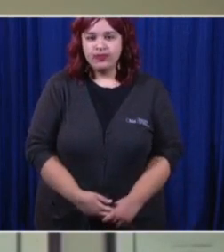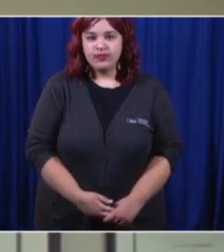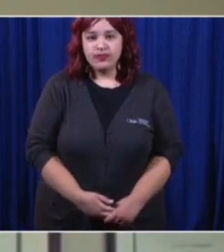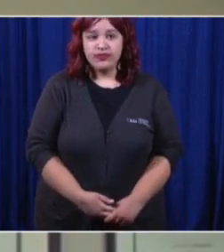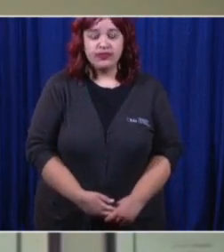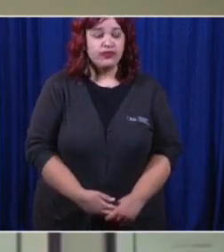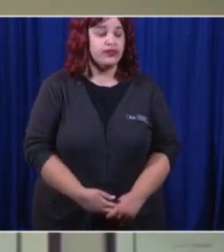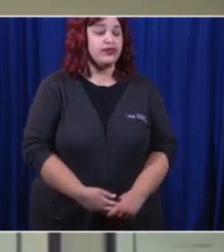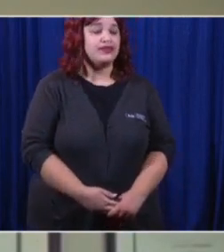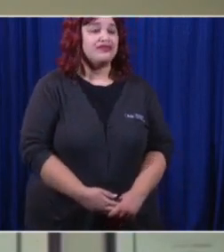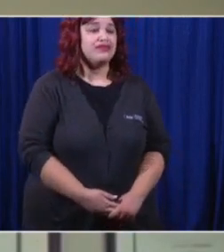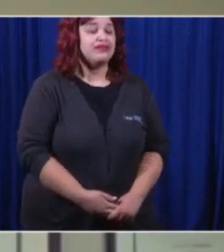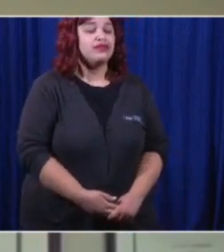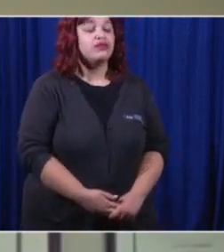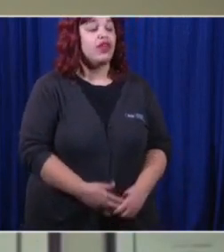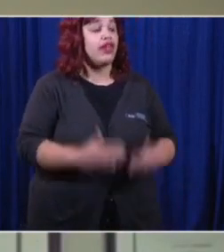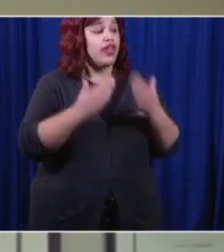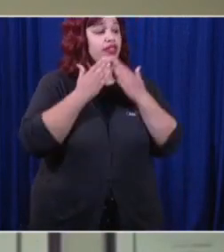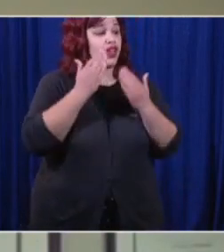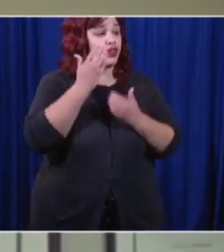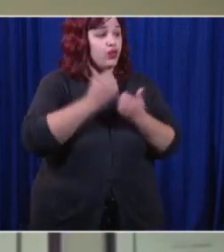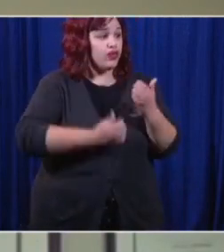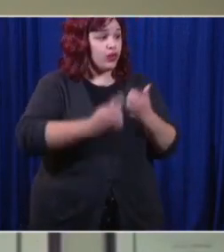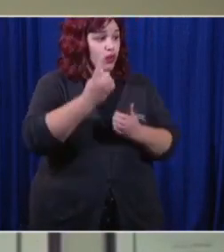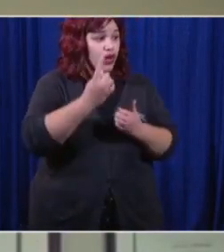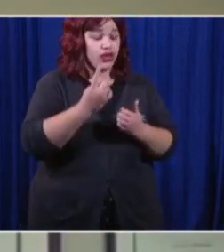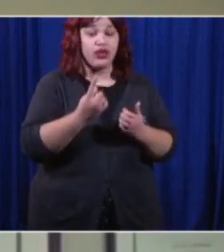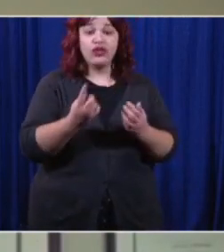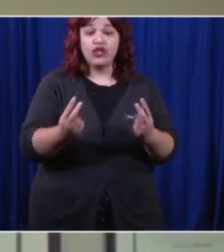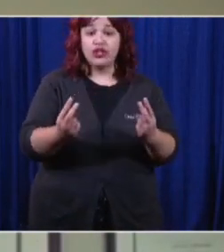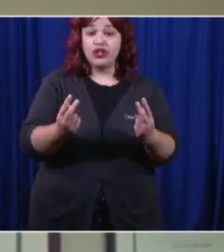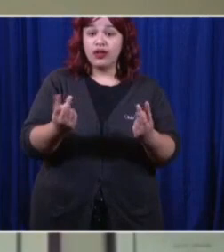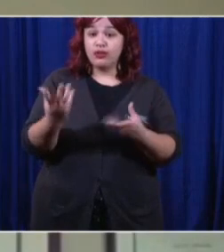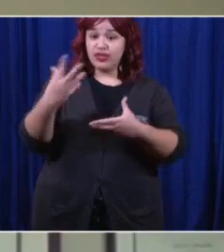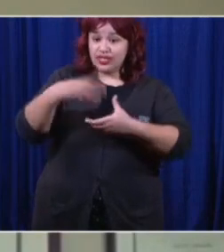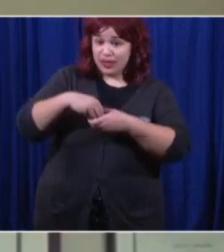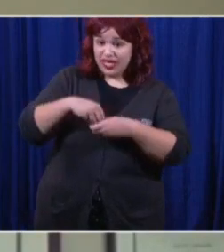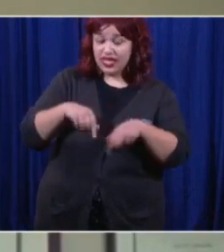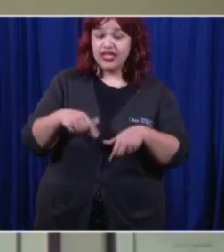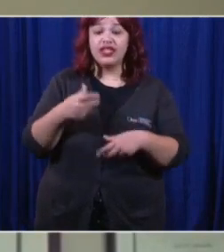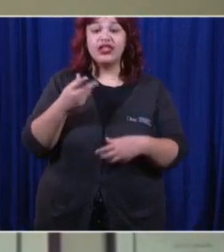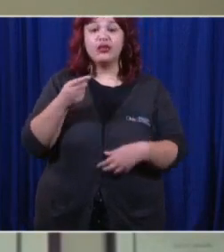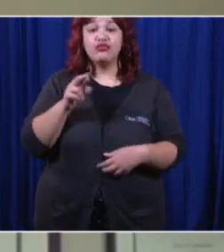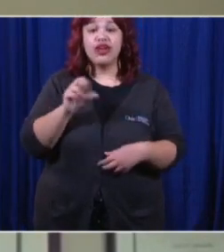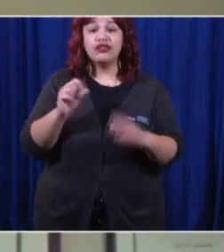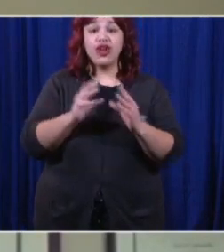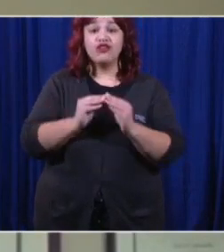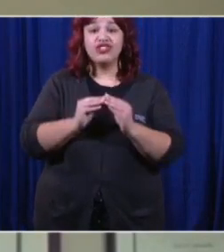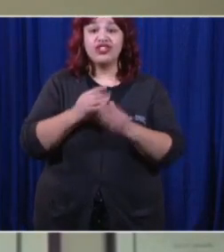All right, thank you for everybody for joining today's press conference. Have a good afternoon.